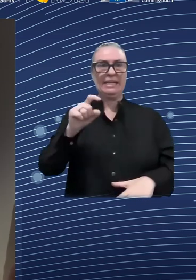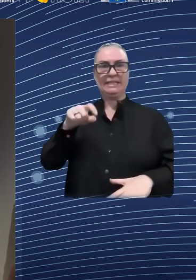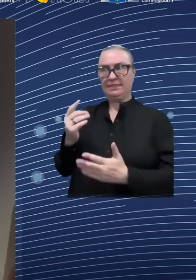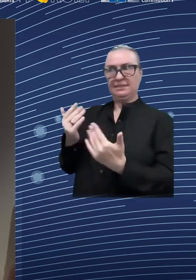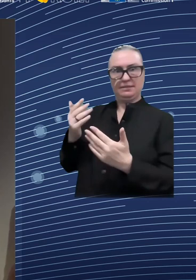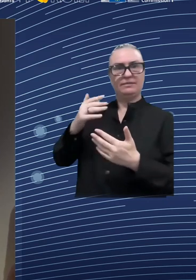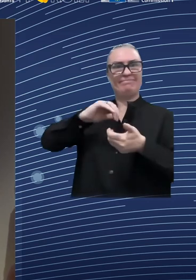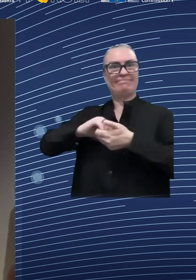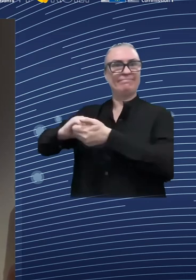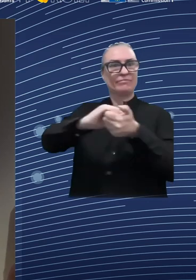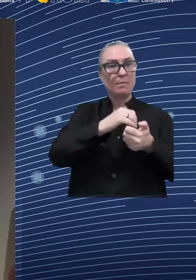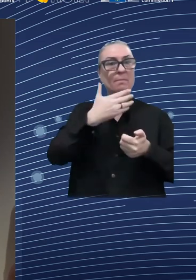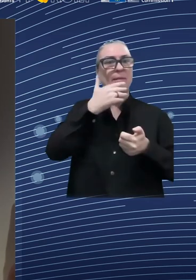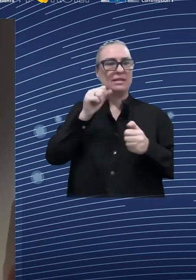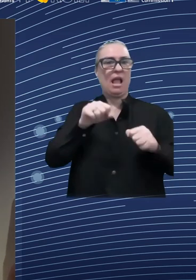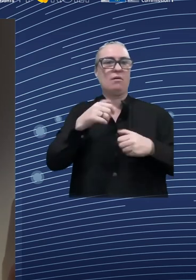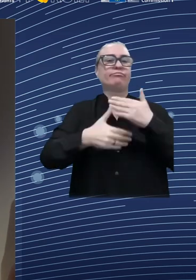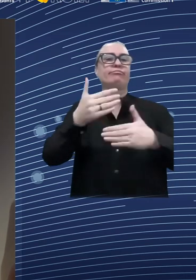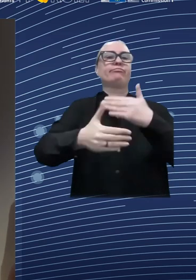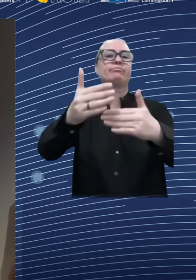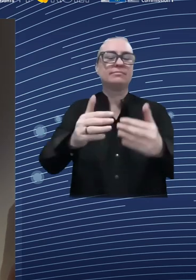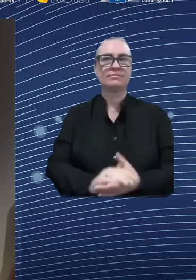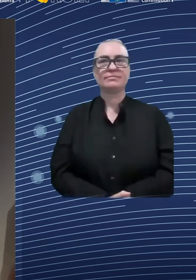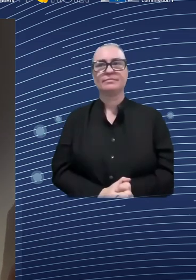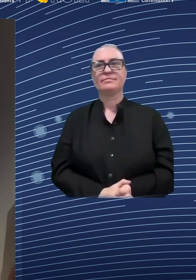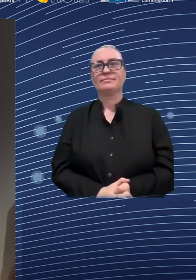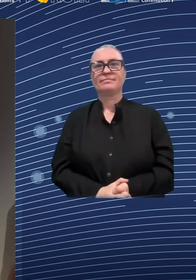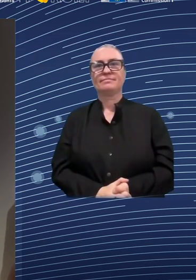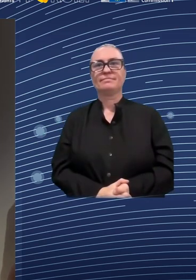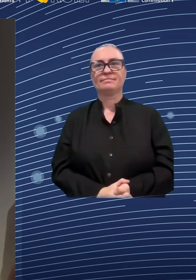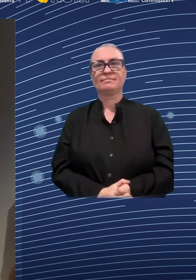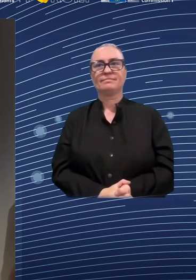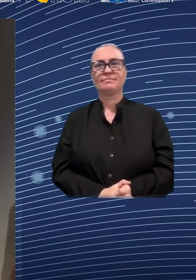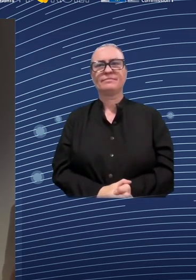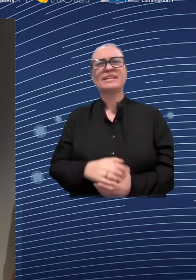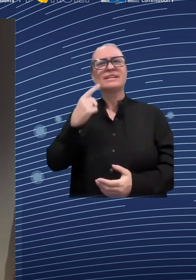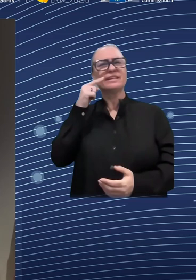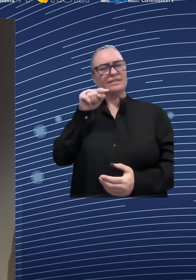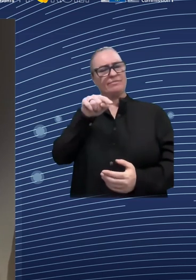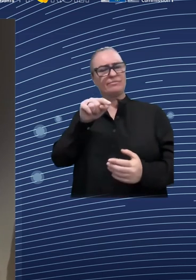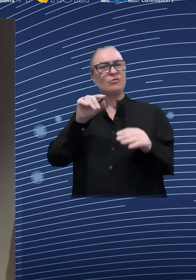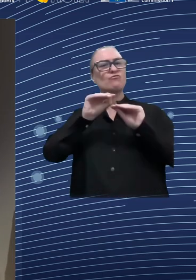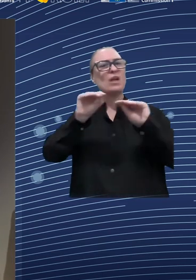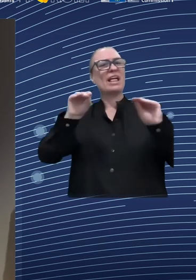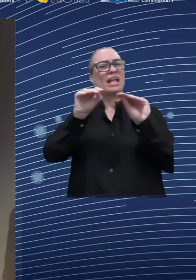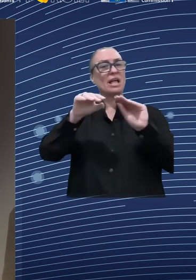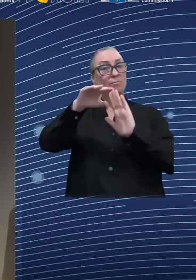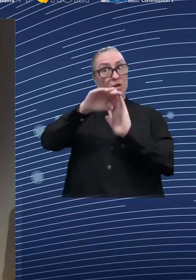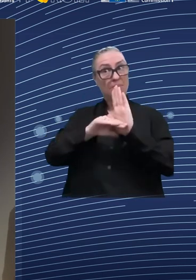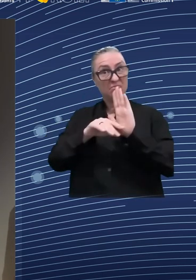keep everybody going at that same pace and coming along with you? Yeah, of course. Of course we